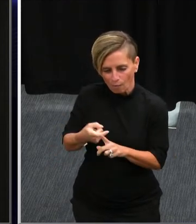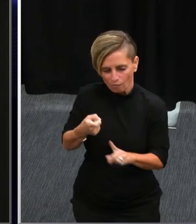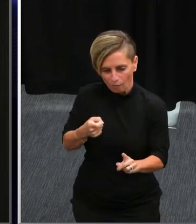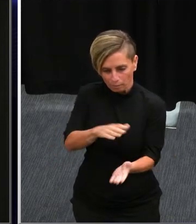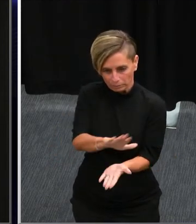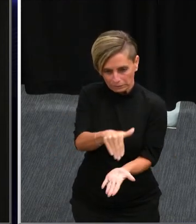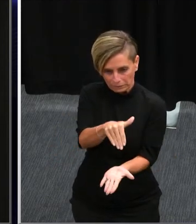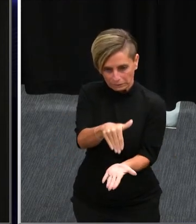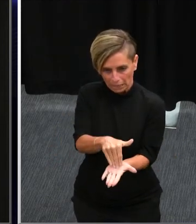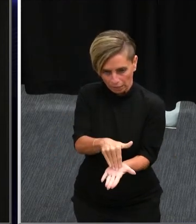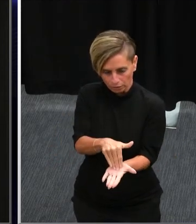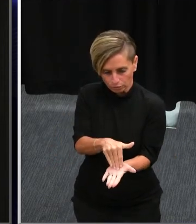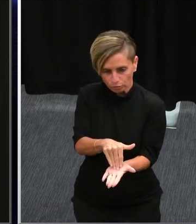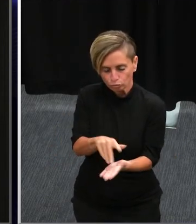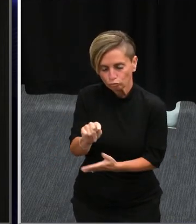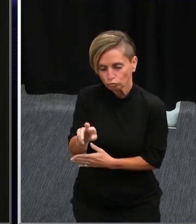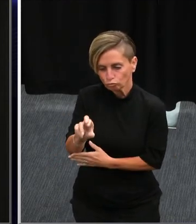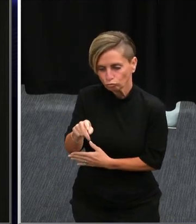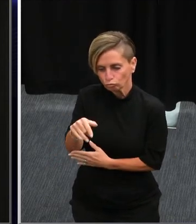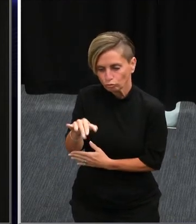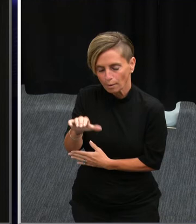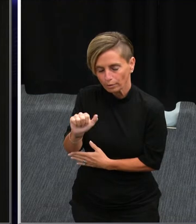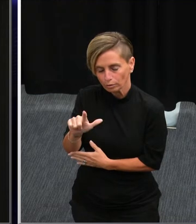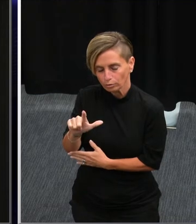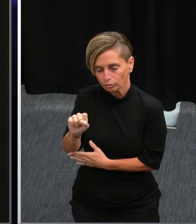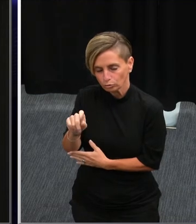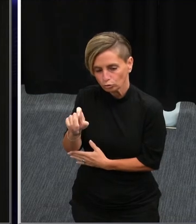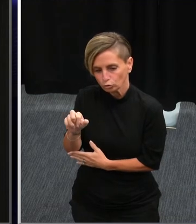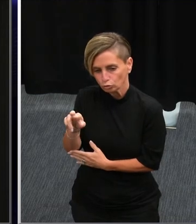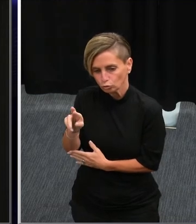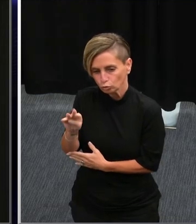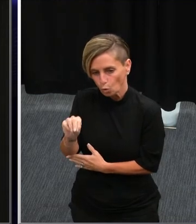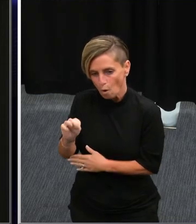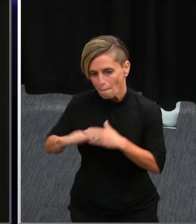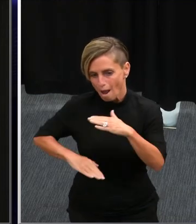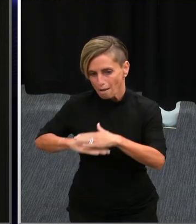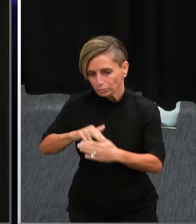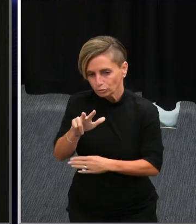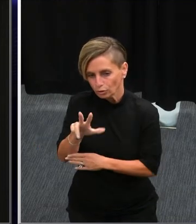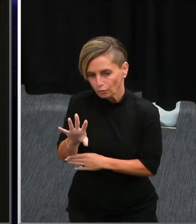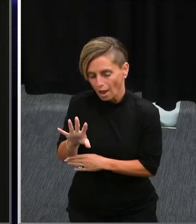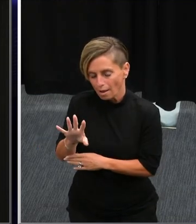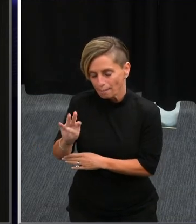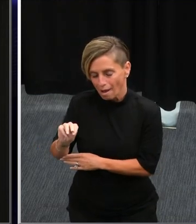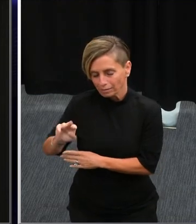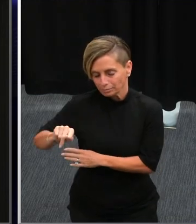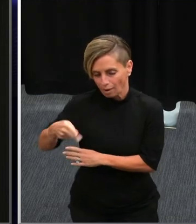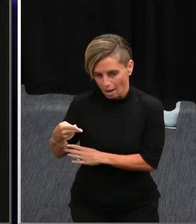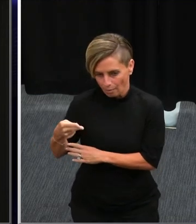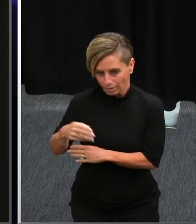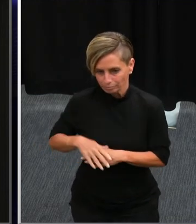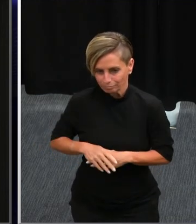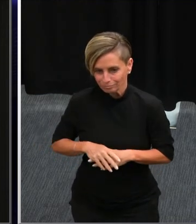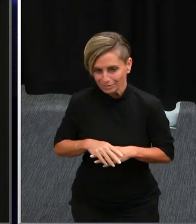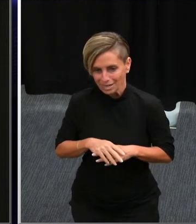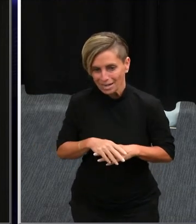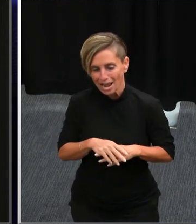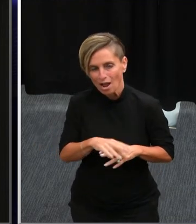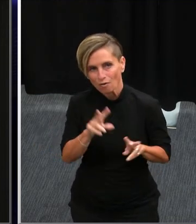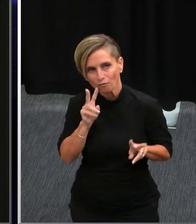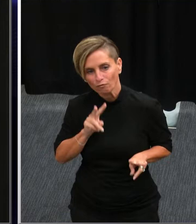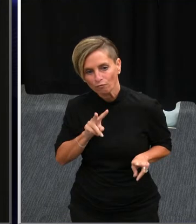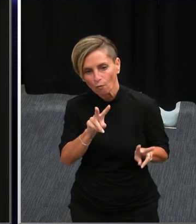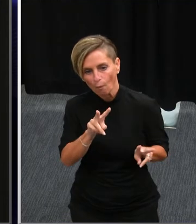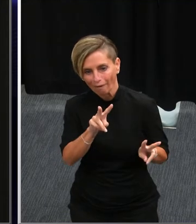force winds can reach up to 205 miles. Now remember, when we talk about forecasts can move. On Monday, remember,